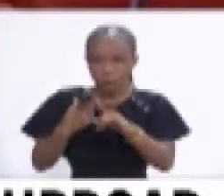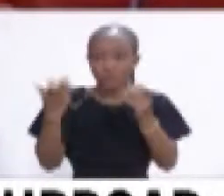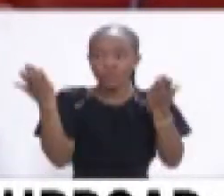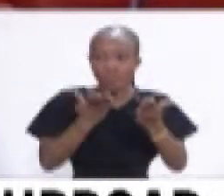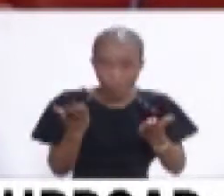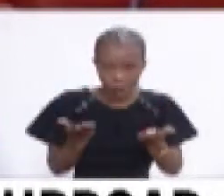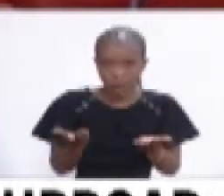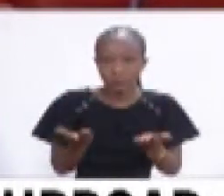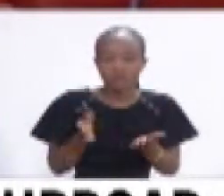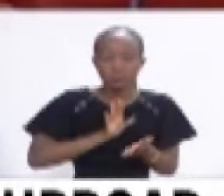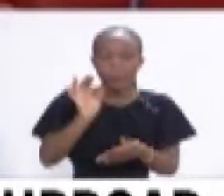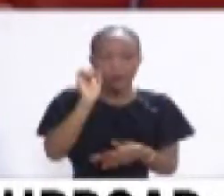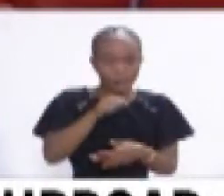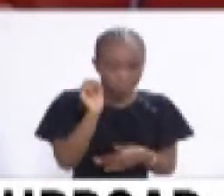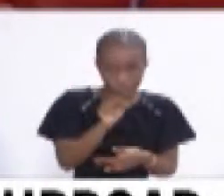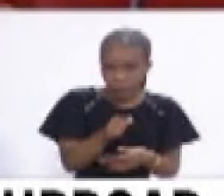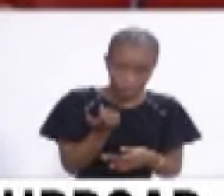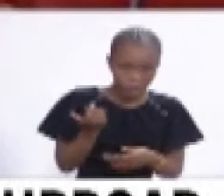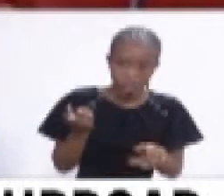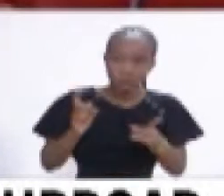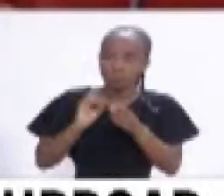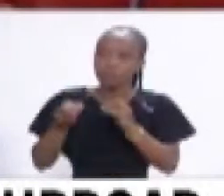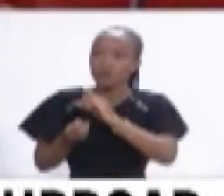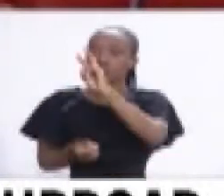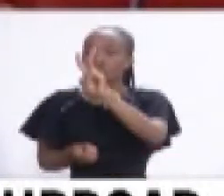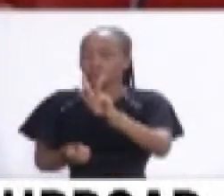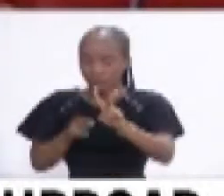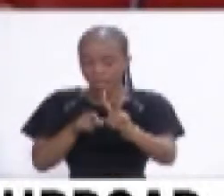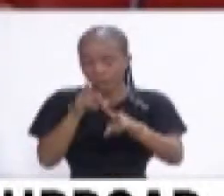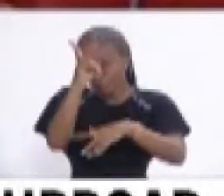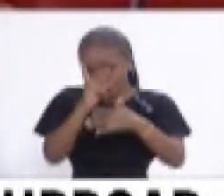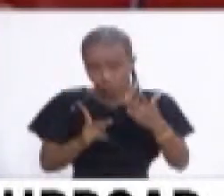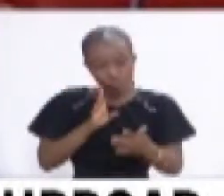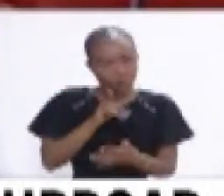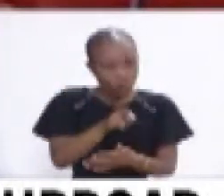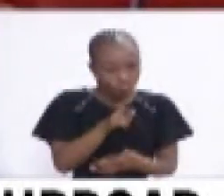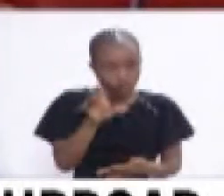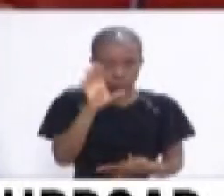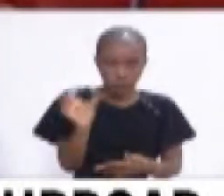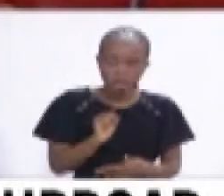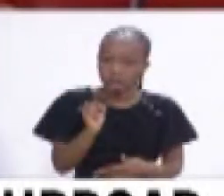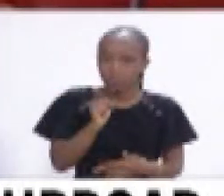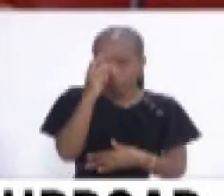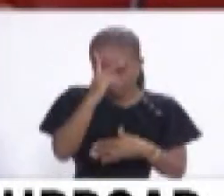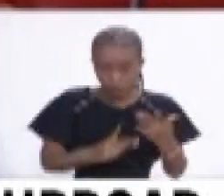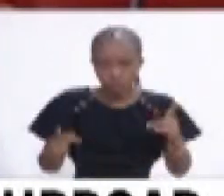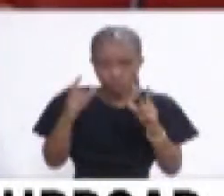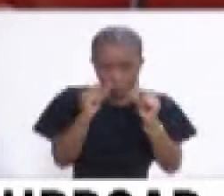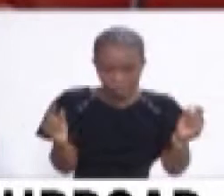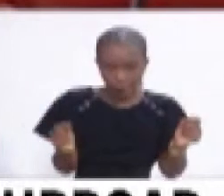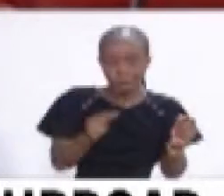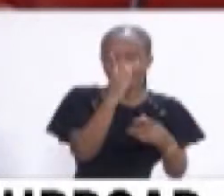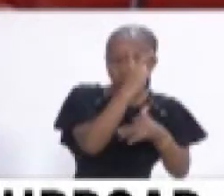anapotoka wala uwezo wake? Pili, hizi kauli za waziri ni msimamo wa